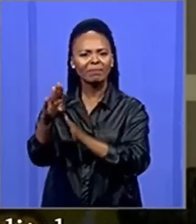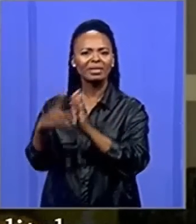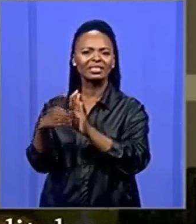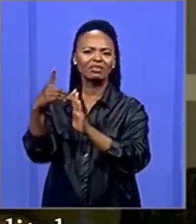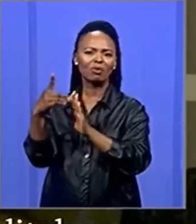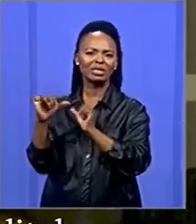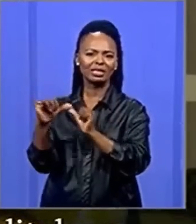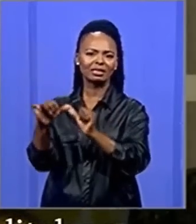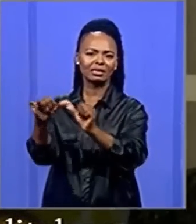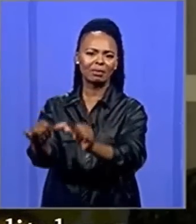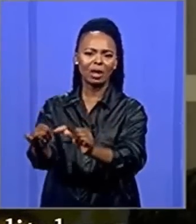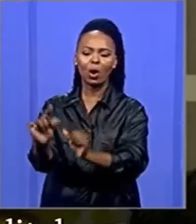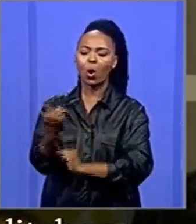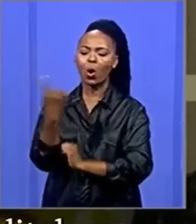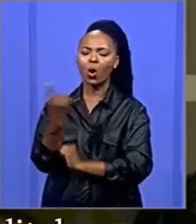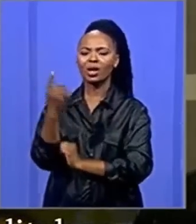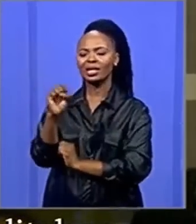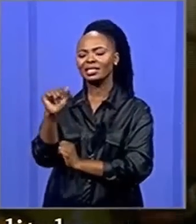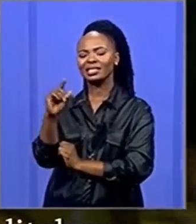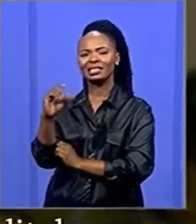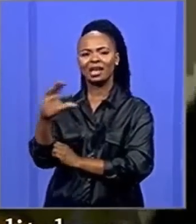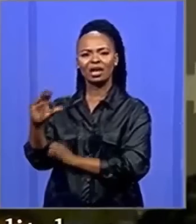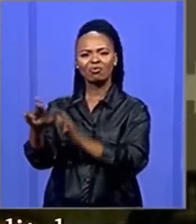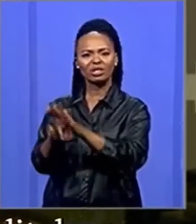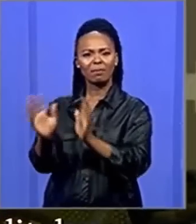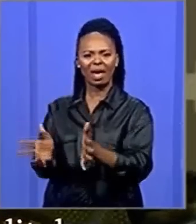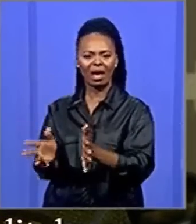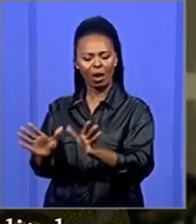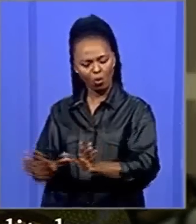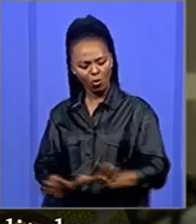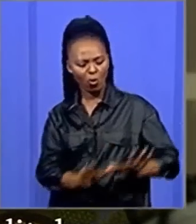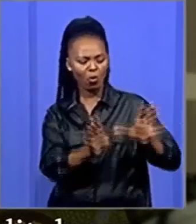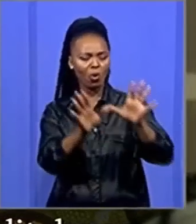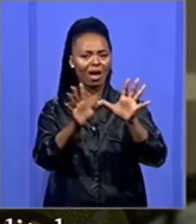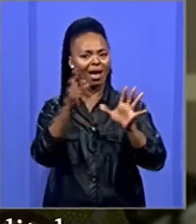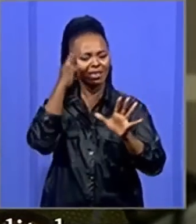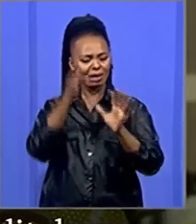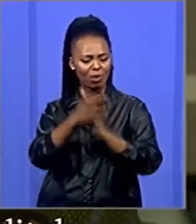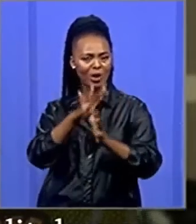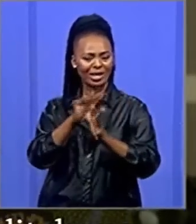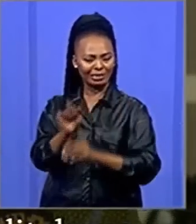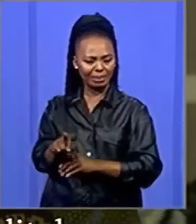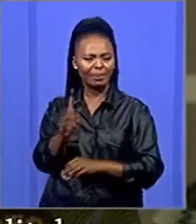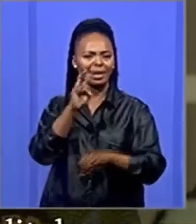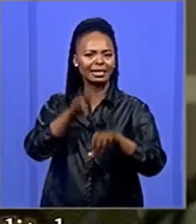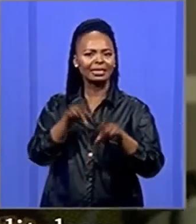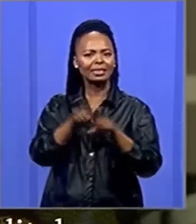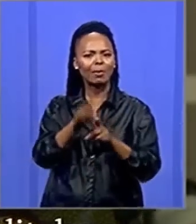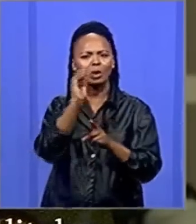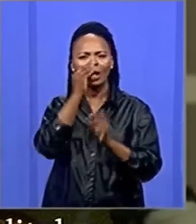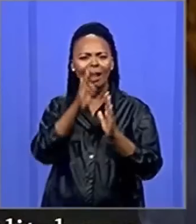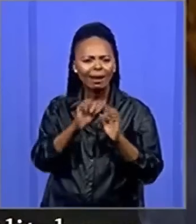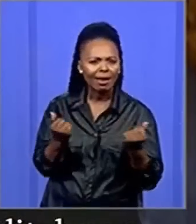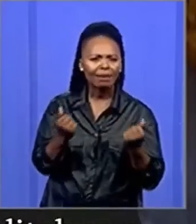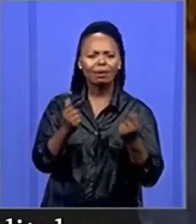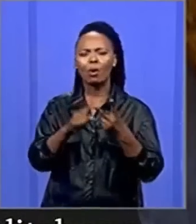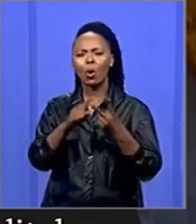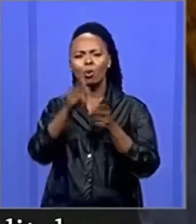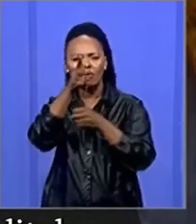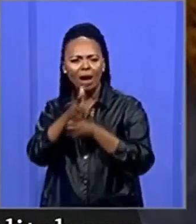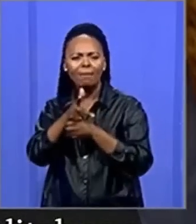not only in the SADC region but across the continent, I think it's important that we capacitate our journalists to learn about science.